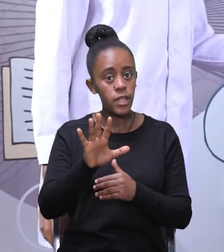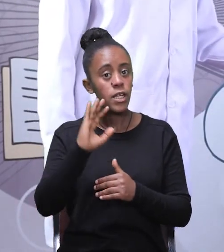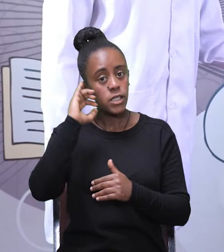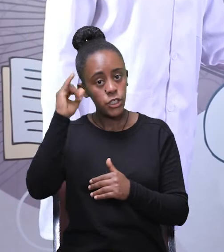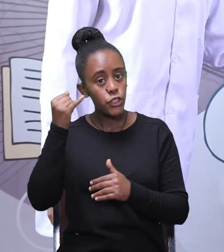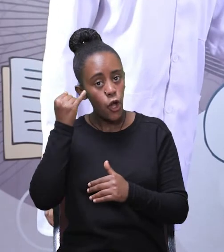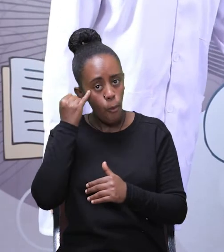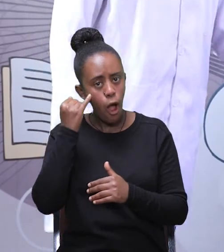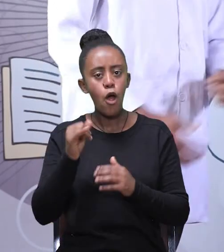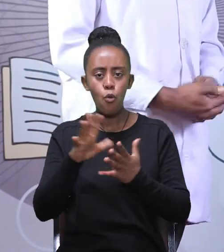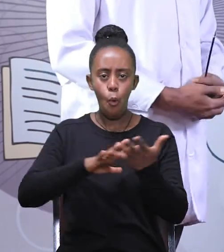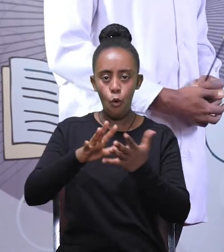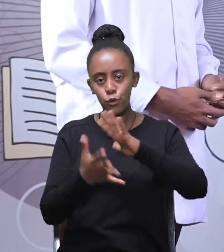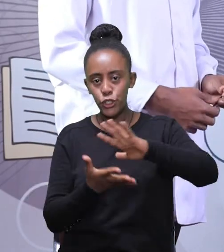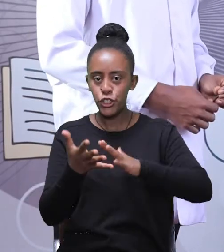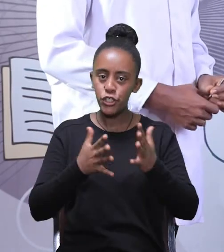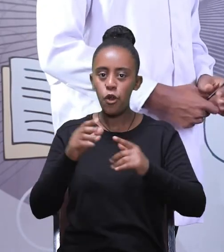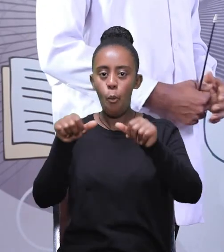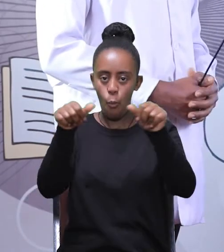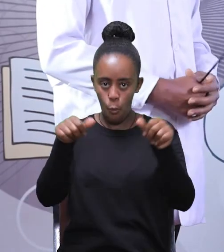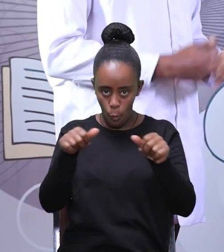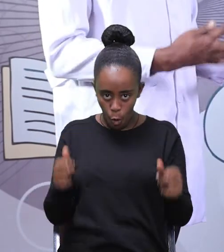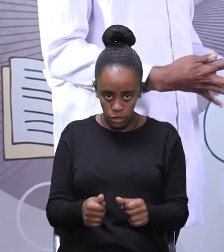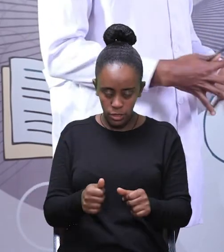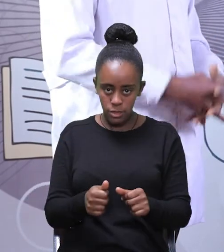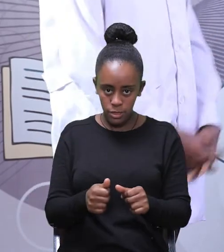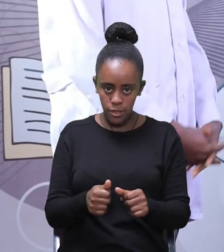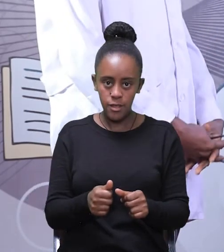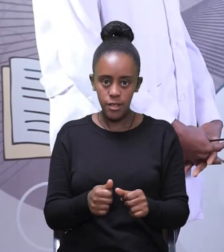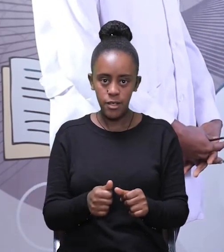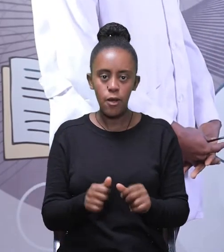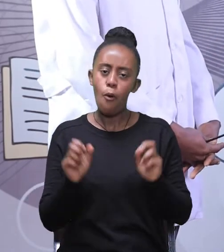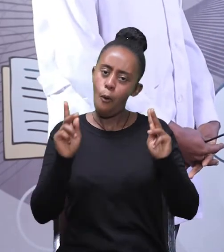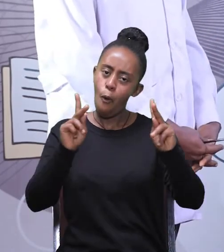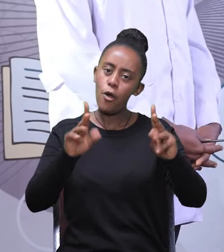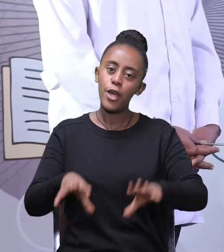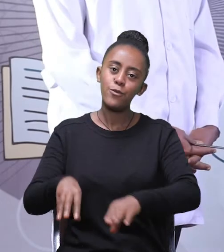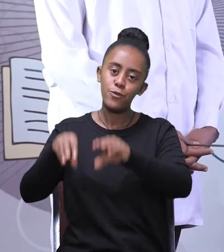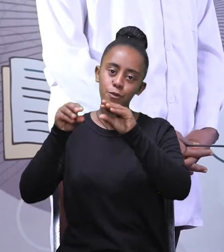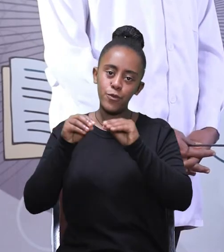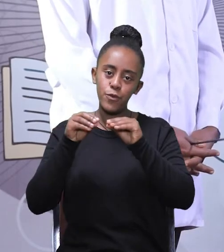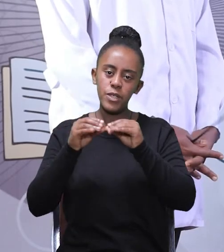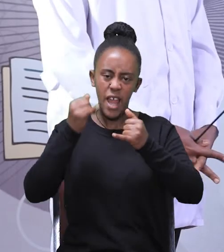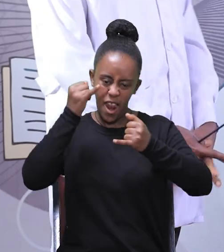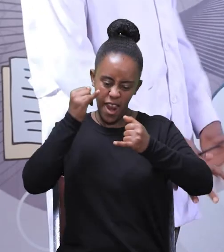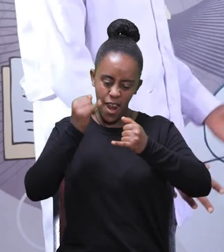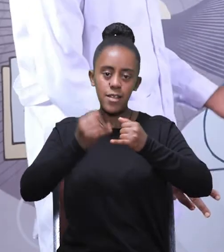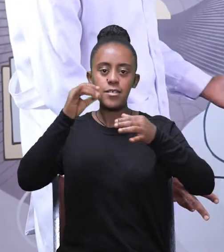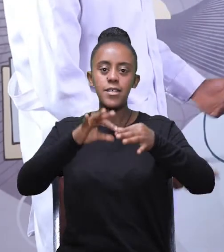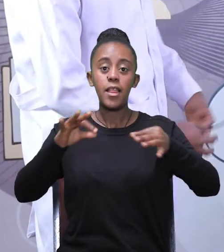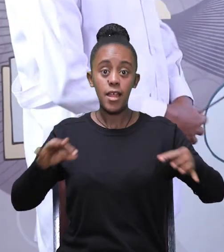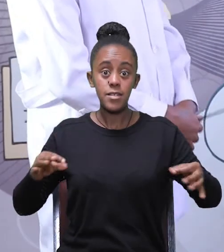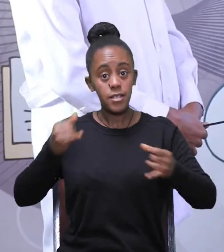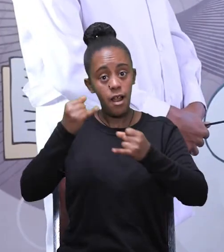Jamal washes the pot. Jamal washes the pot. Okay, student. Let us go to the last sentence. The